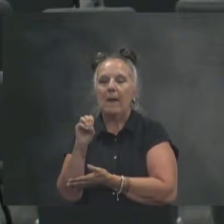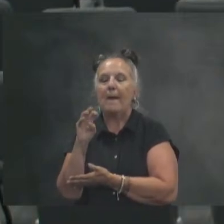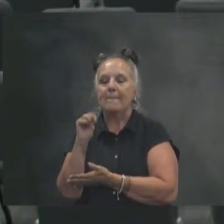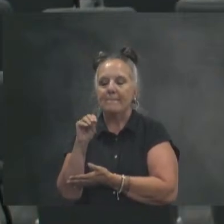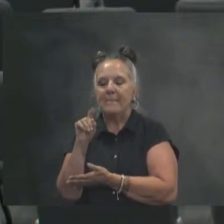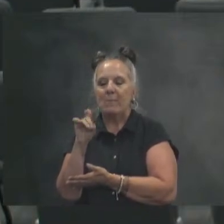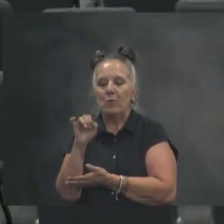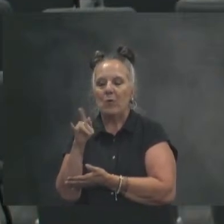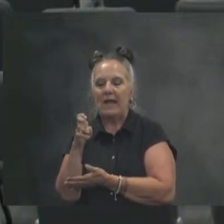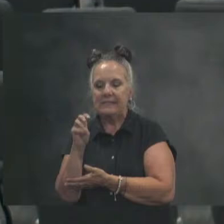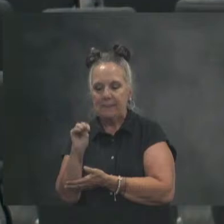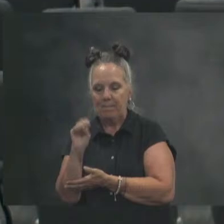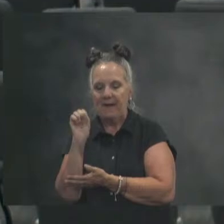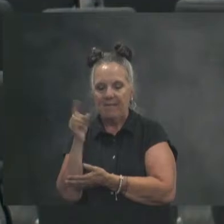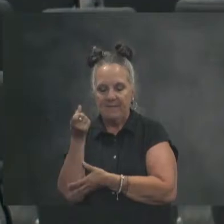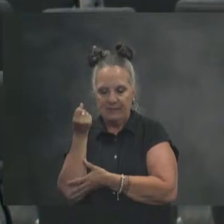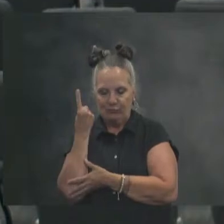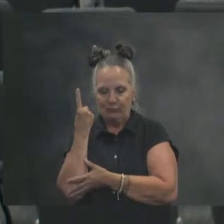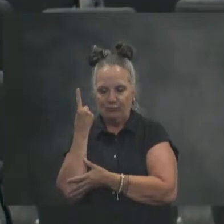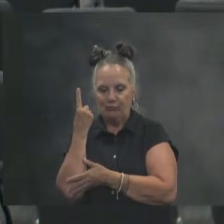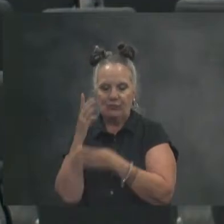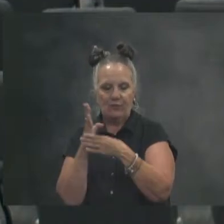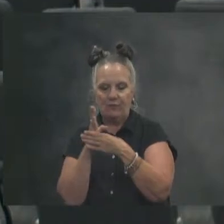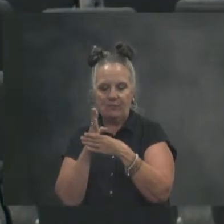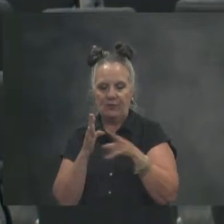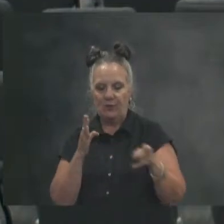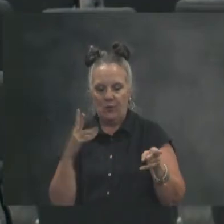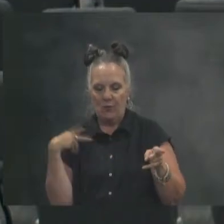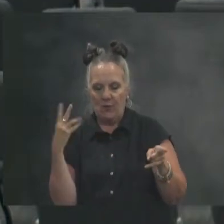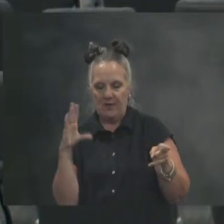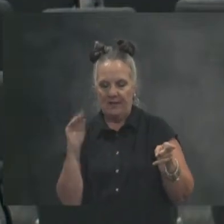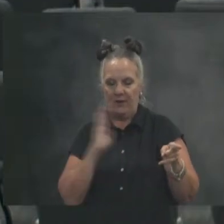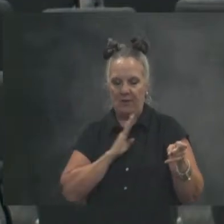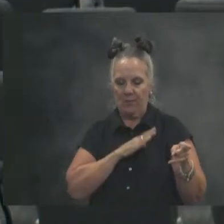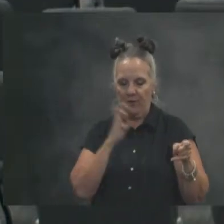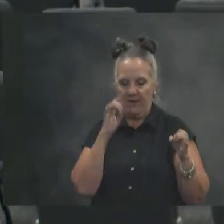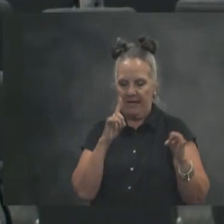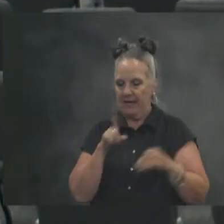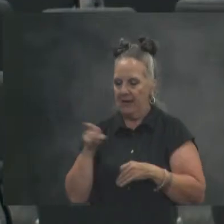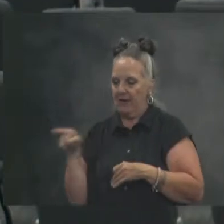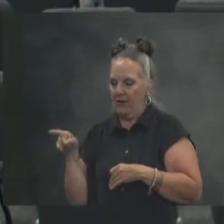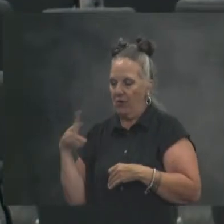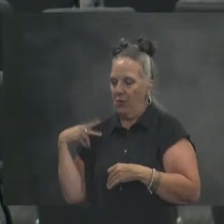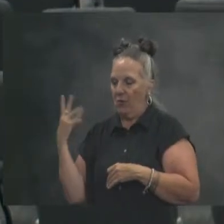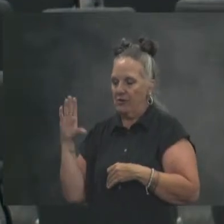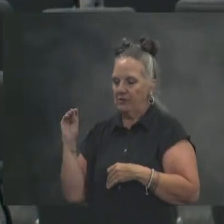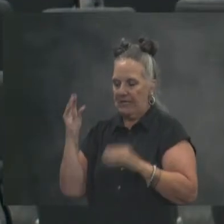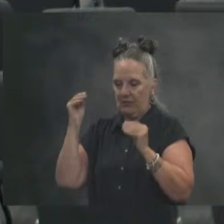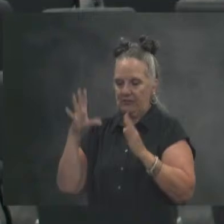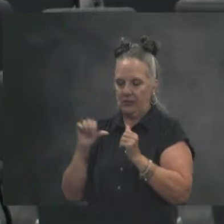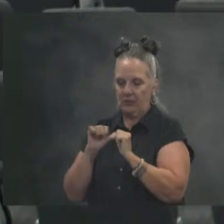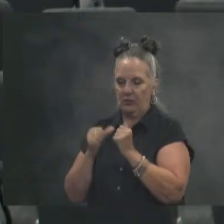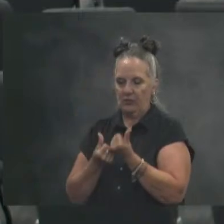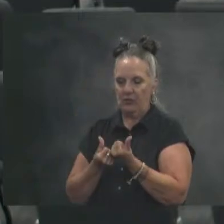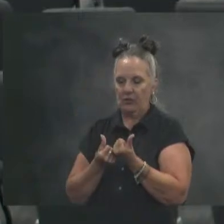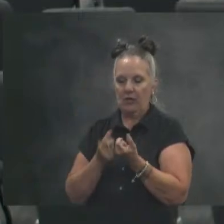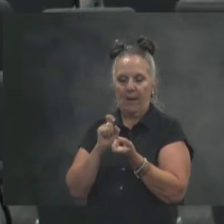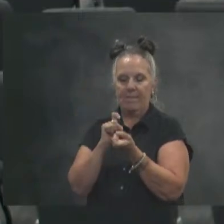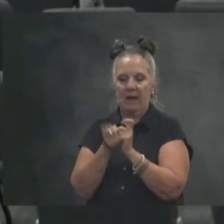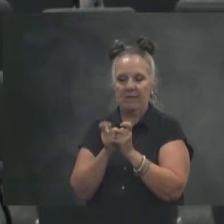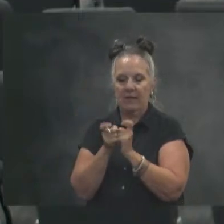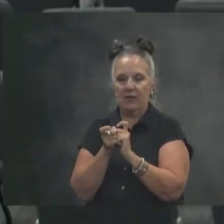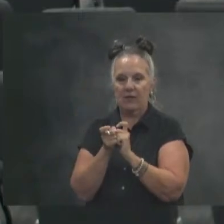memorandum of understanding between the Washington County Board of Education and the Washington County Teachers Association regarding a